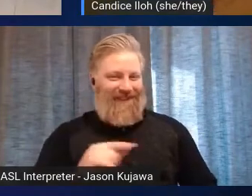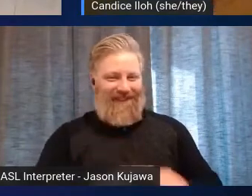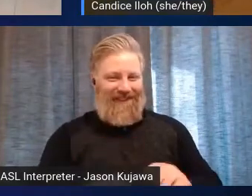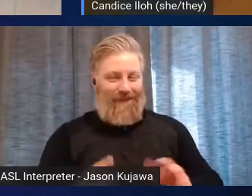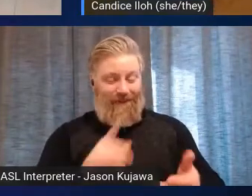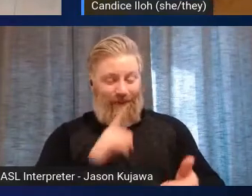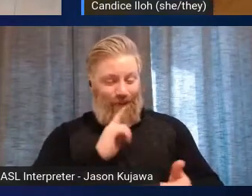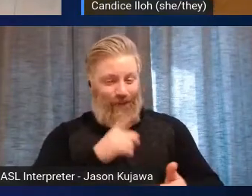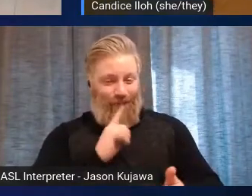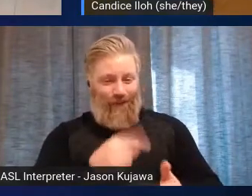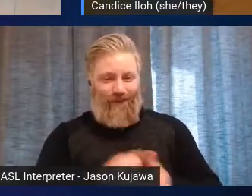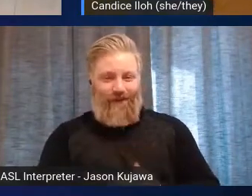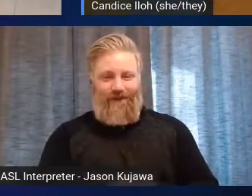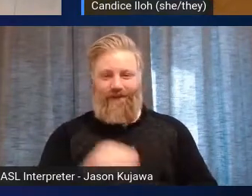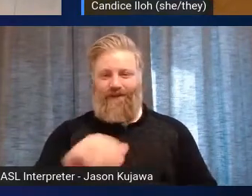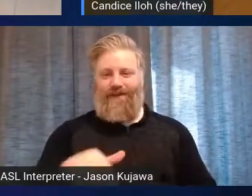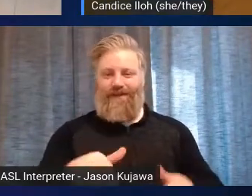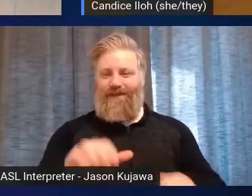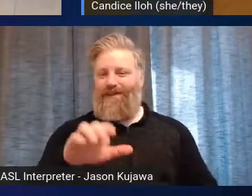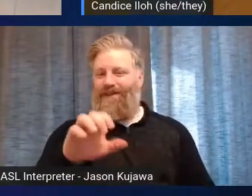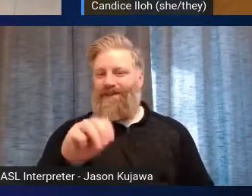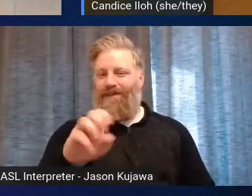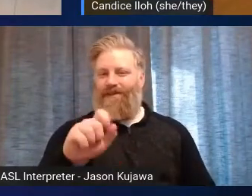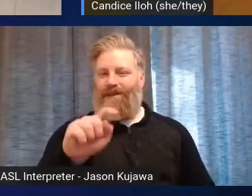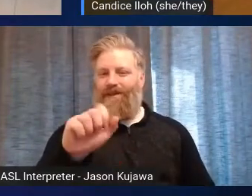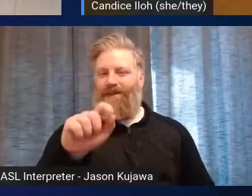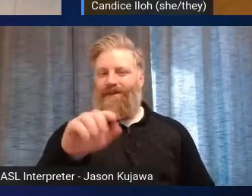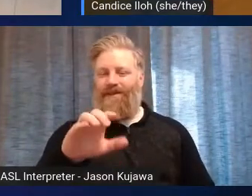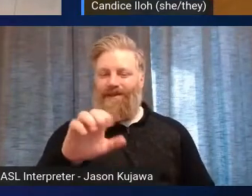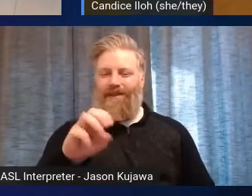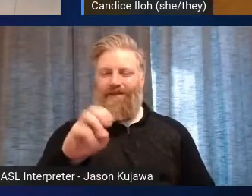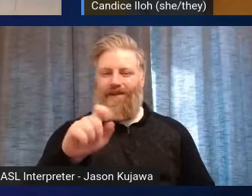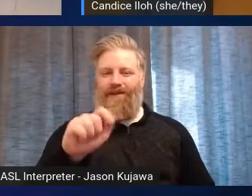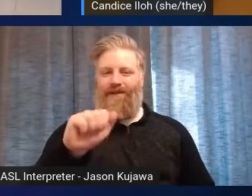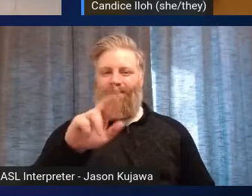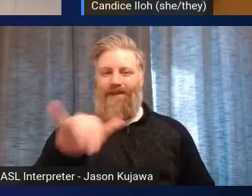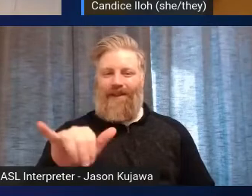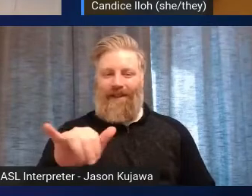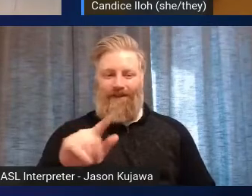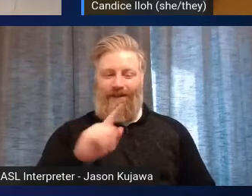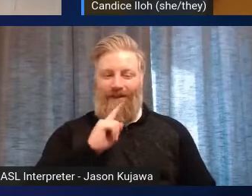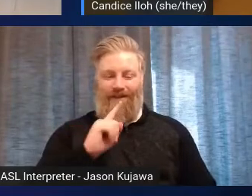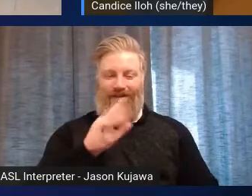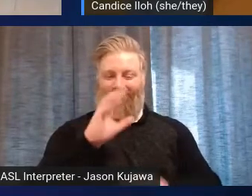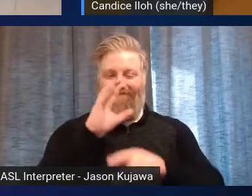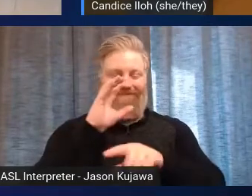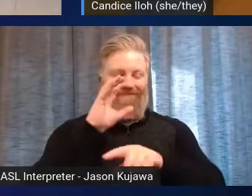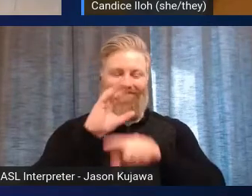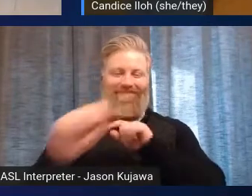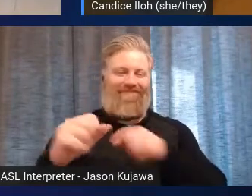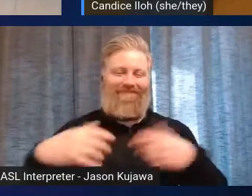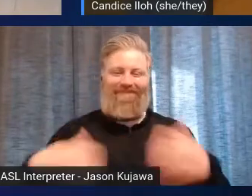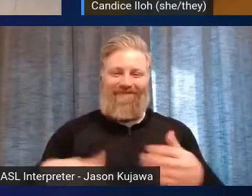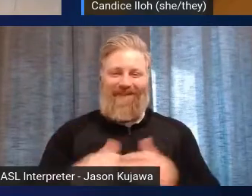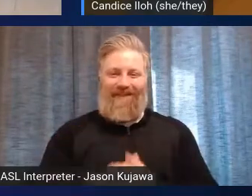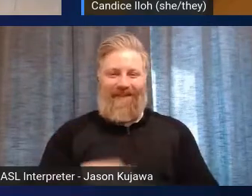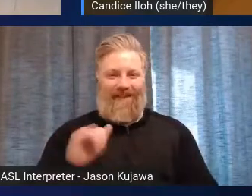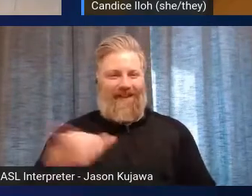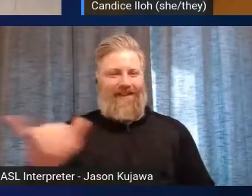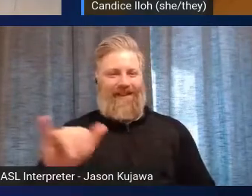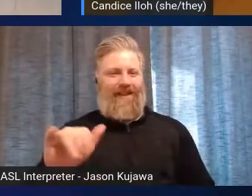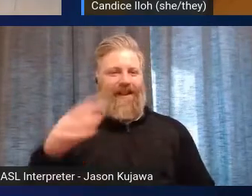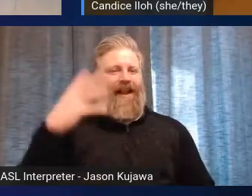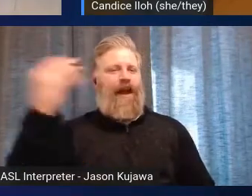true. Cemeteries are awesome. Cemeteries are like outdoor libraries,